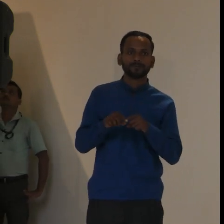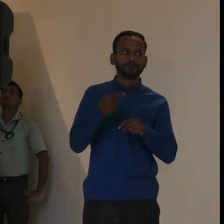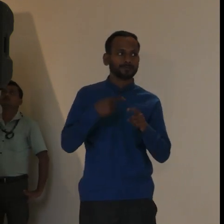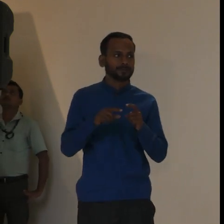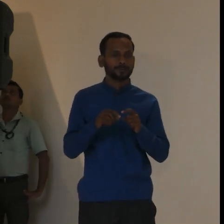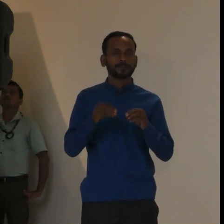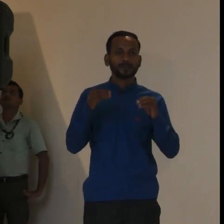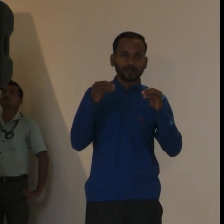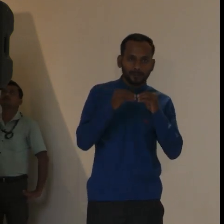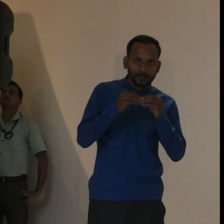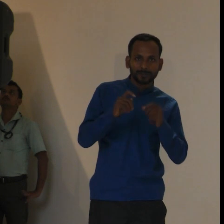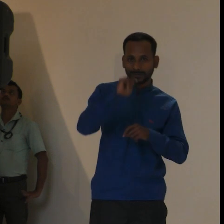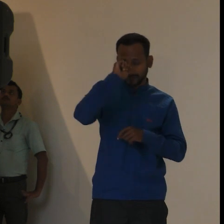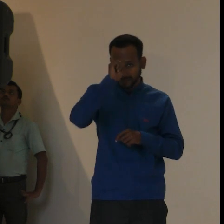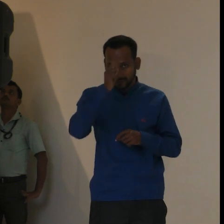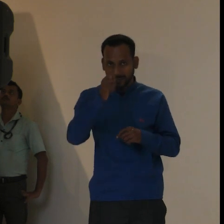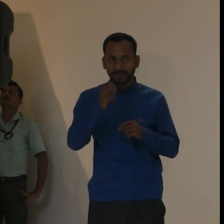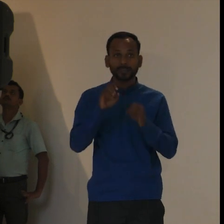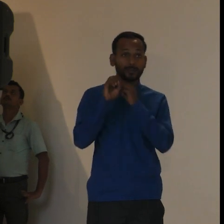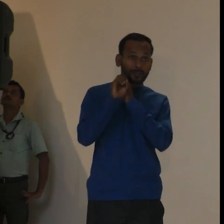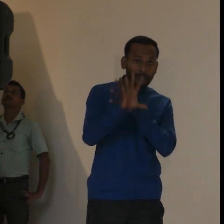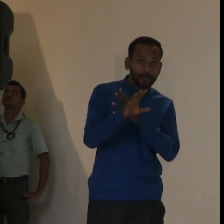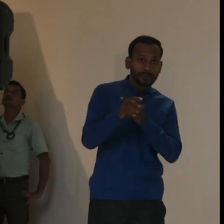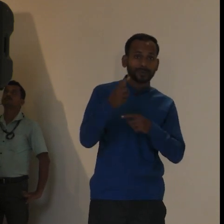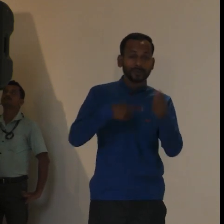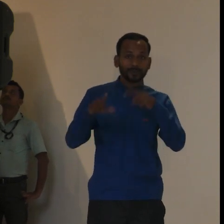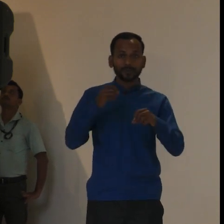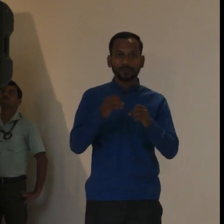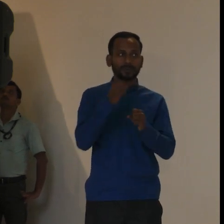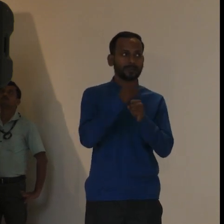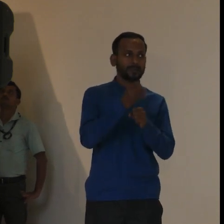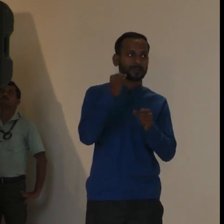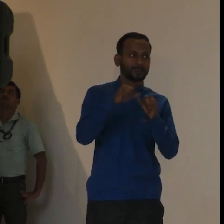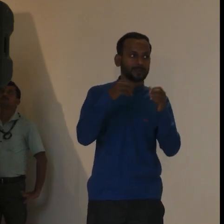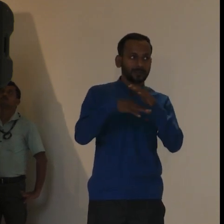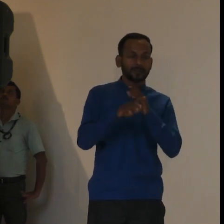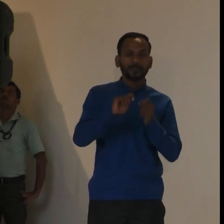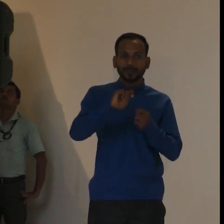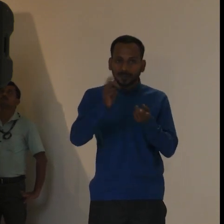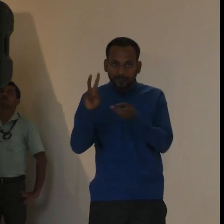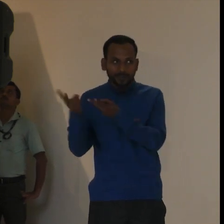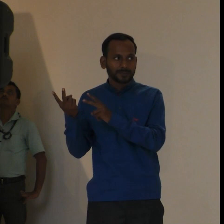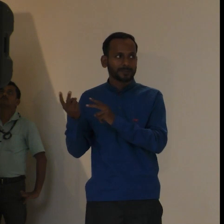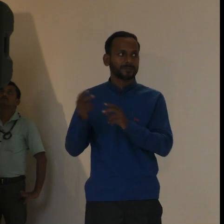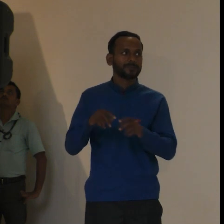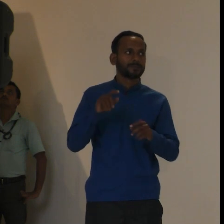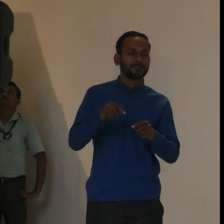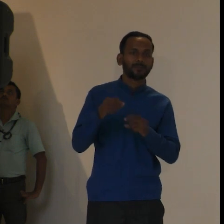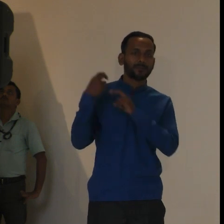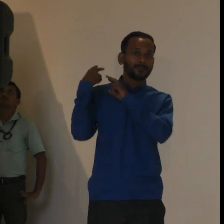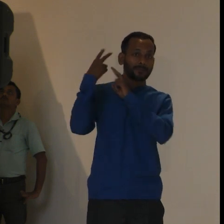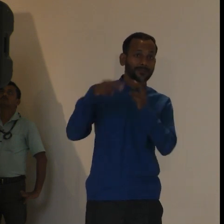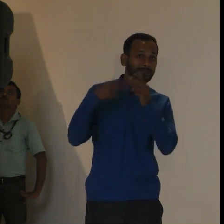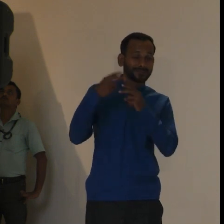envisioning the podcast in English. And the language of Goa is Konkani. So it would be unfair to talk about the history of